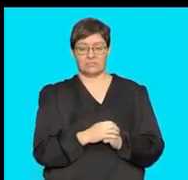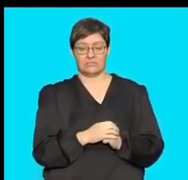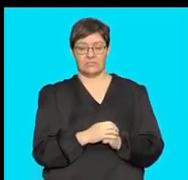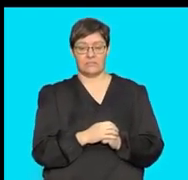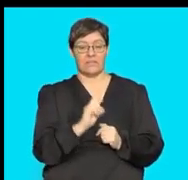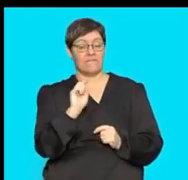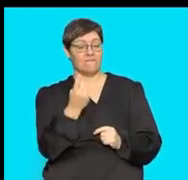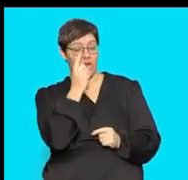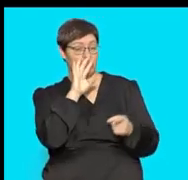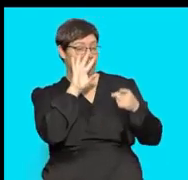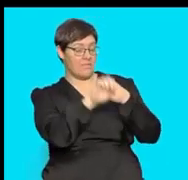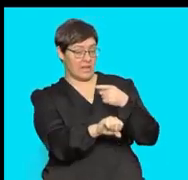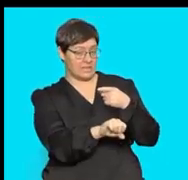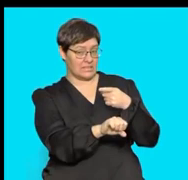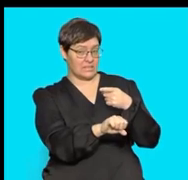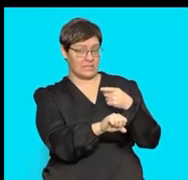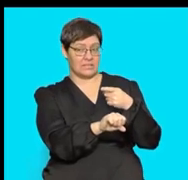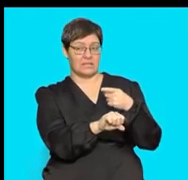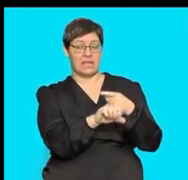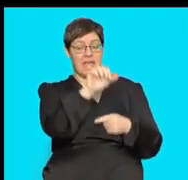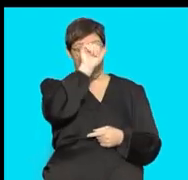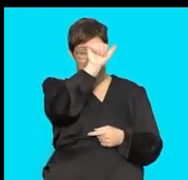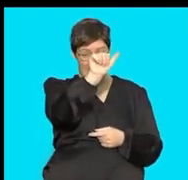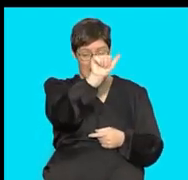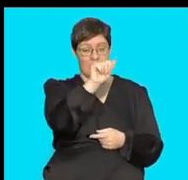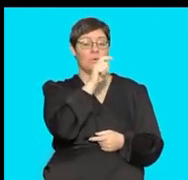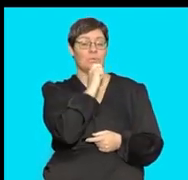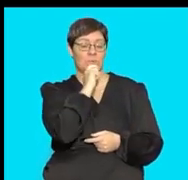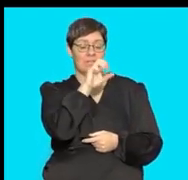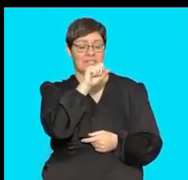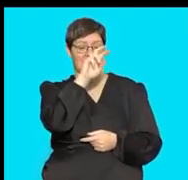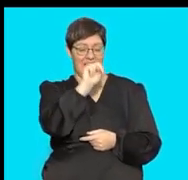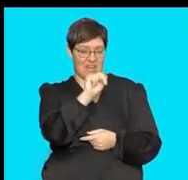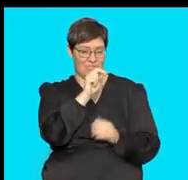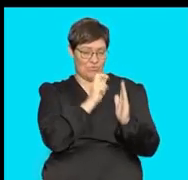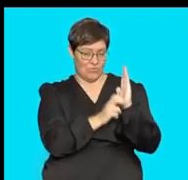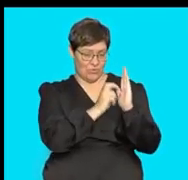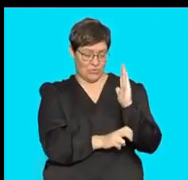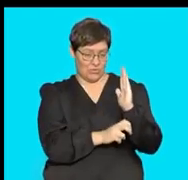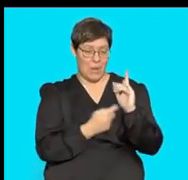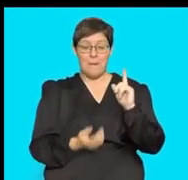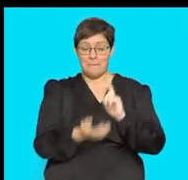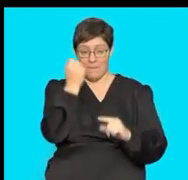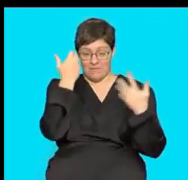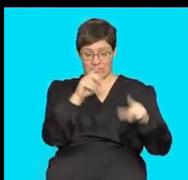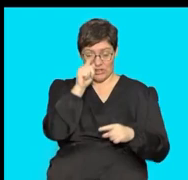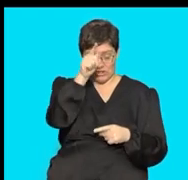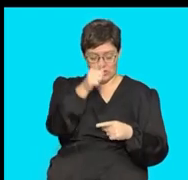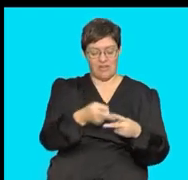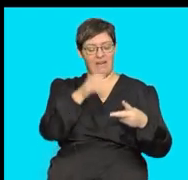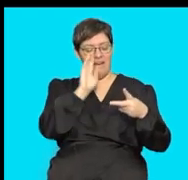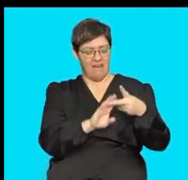we started off by first finding this angle using the sine rule, okay? And once we found that